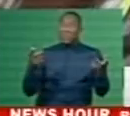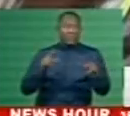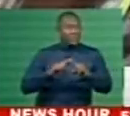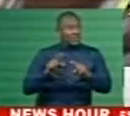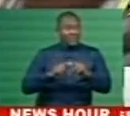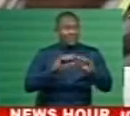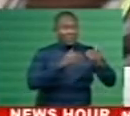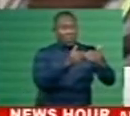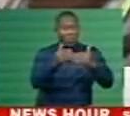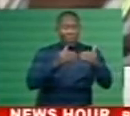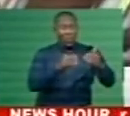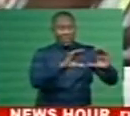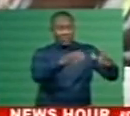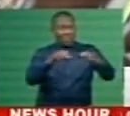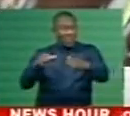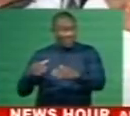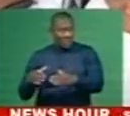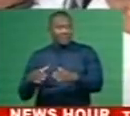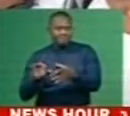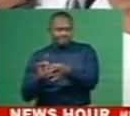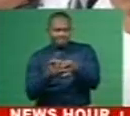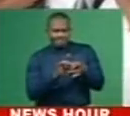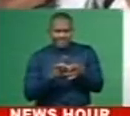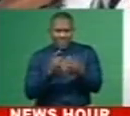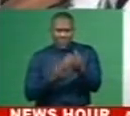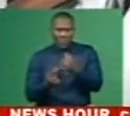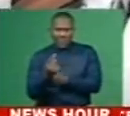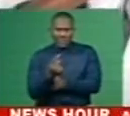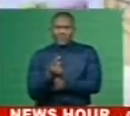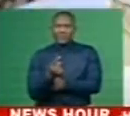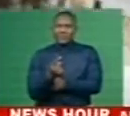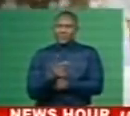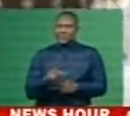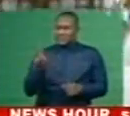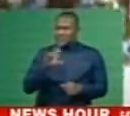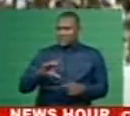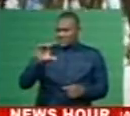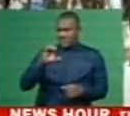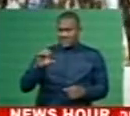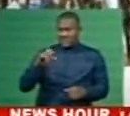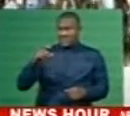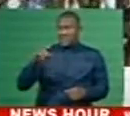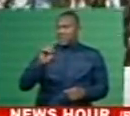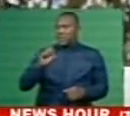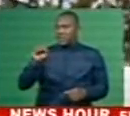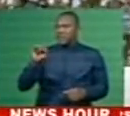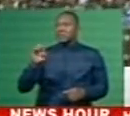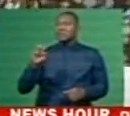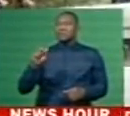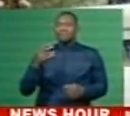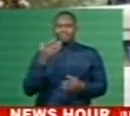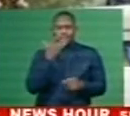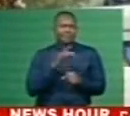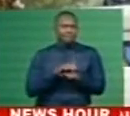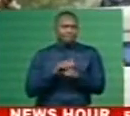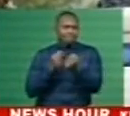with neighboring communities. The Deputy Minister for Chieftaincy, Mr. Paul Asien, pledged the ministry's support to any peaceful